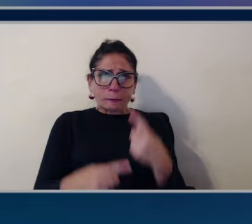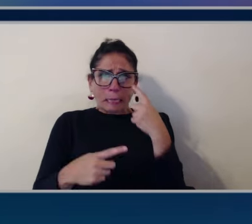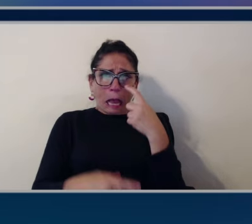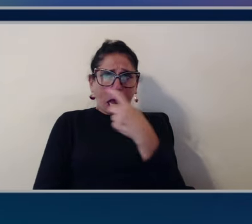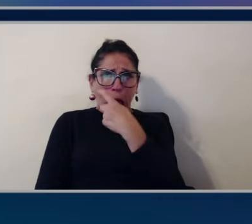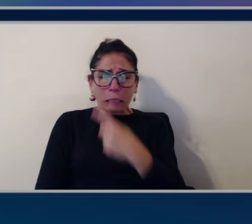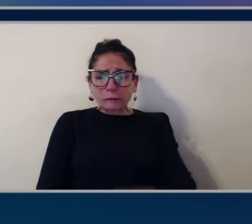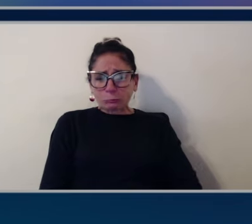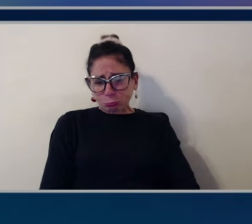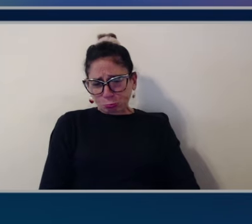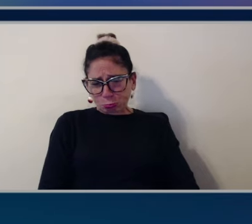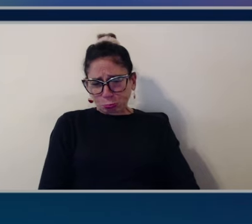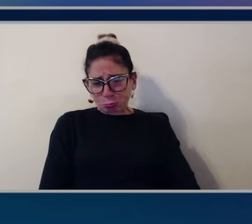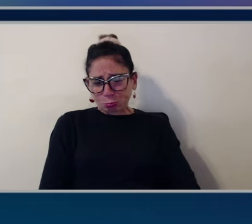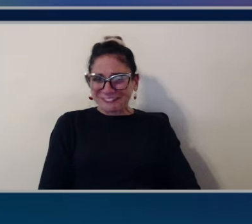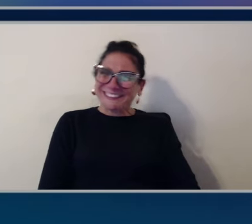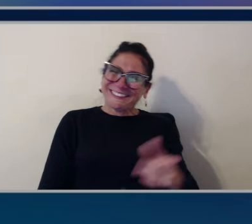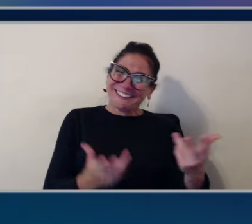Unwell.